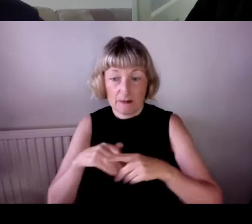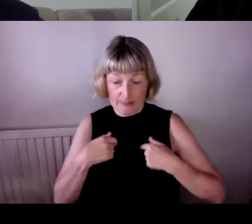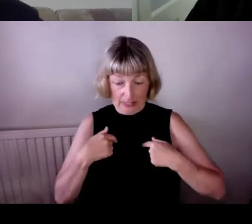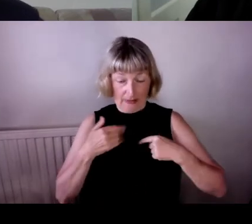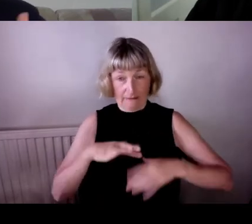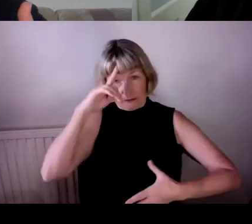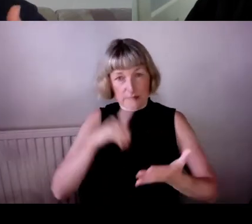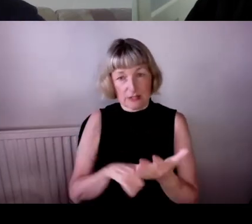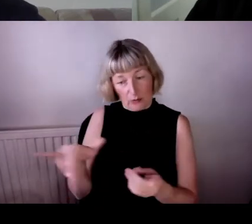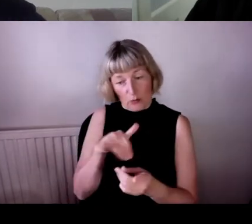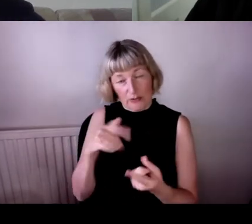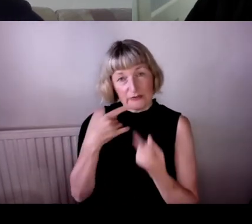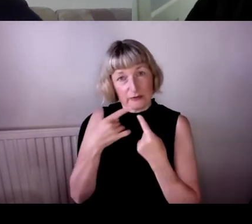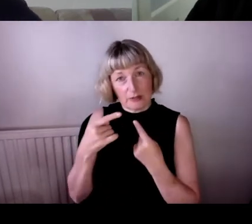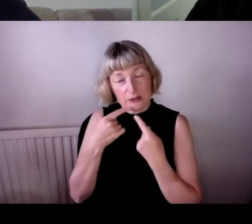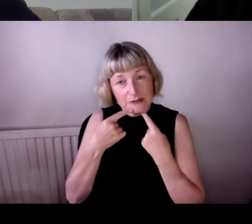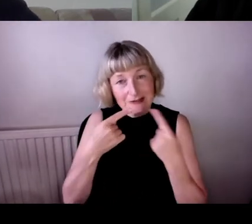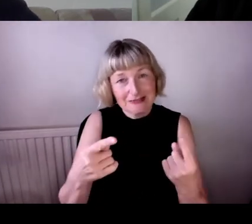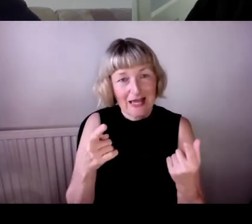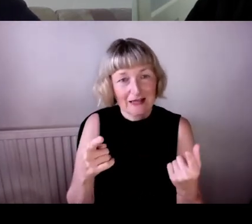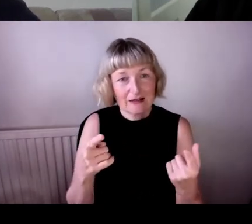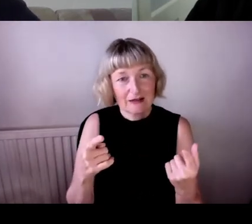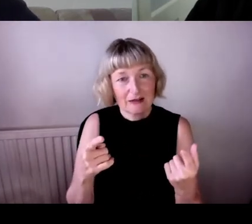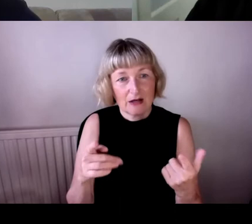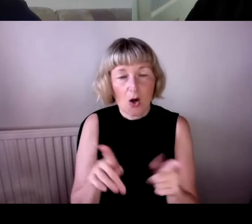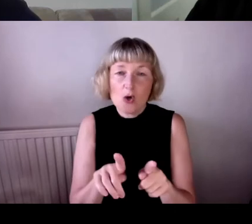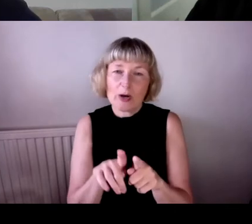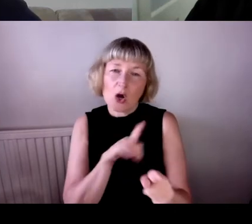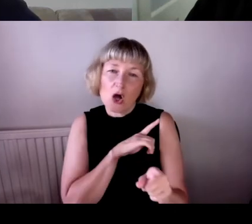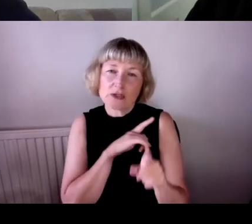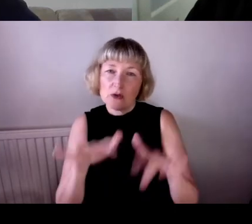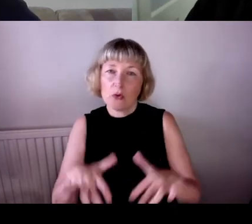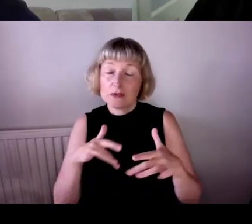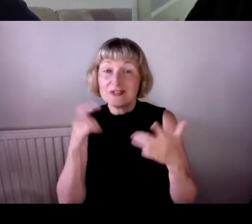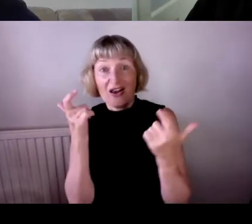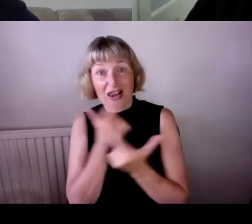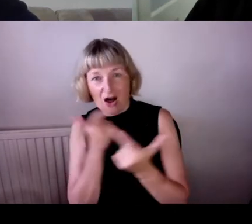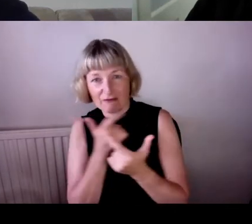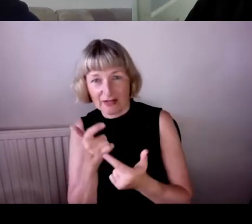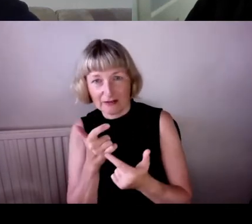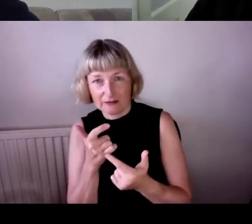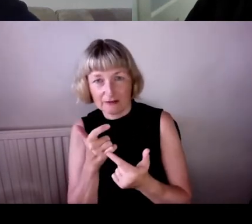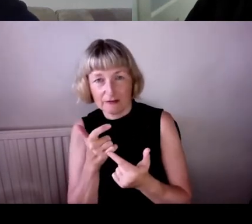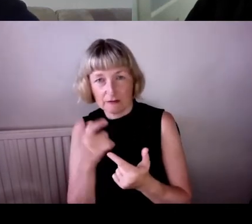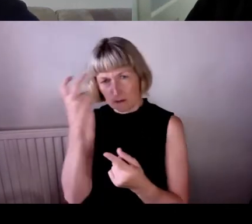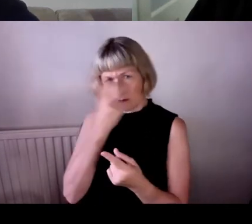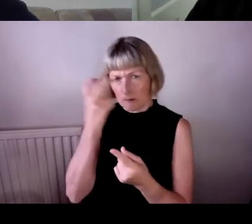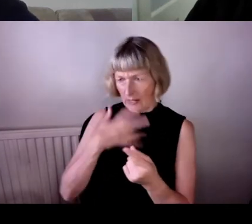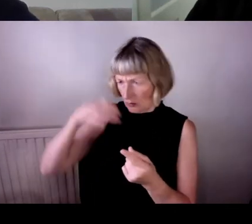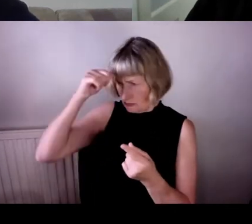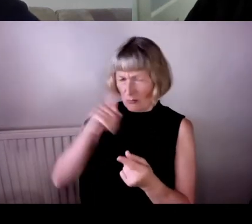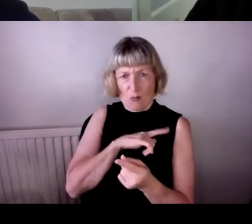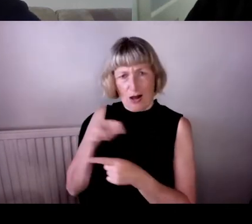order to get across partly what the audience was laughing at. Because the audience is laughing, and we want to know why that audience